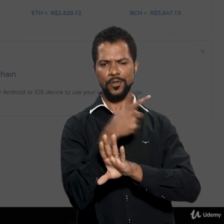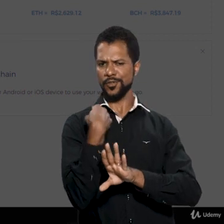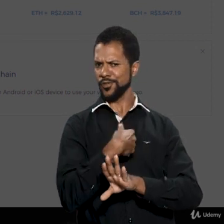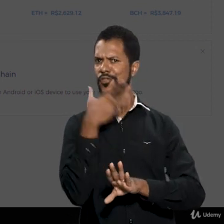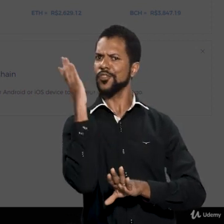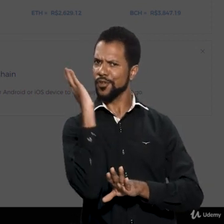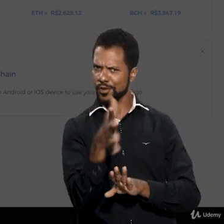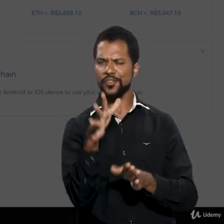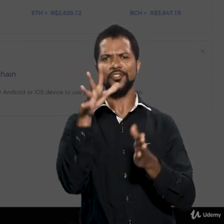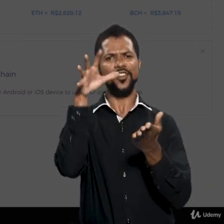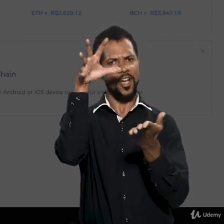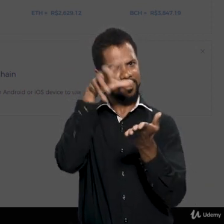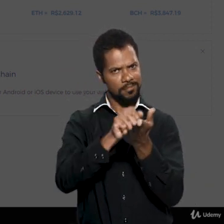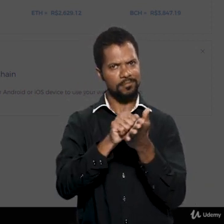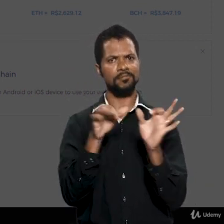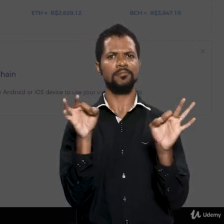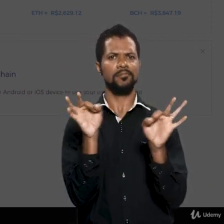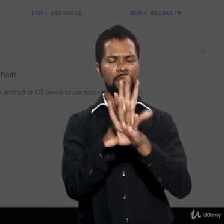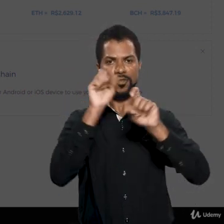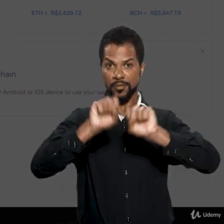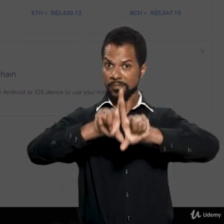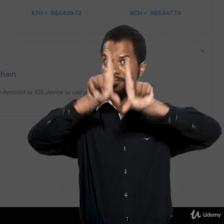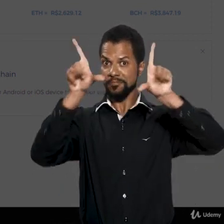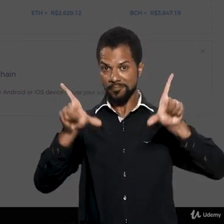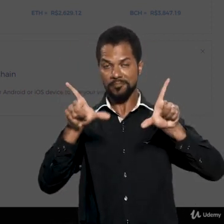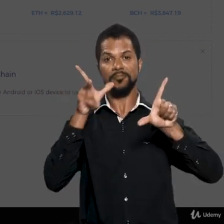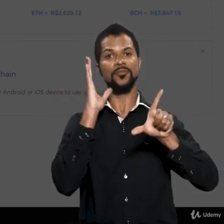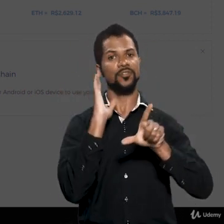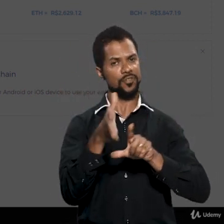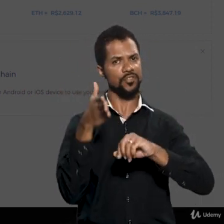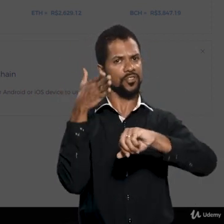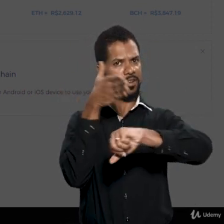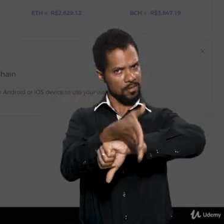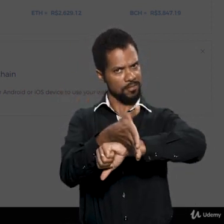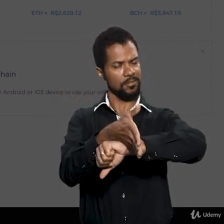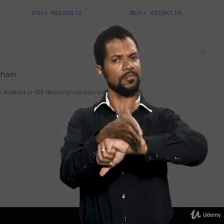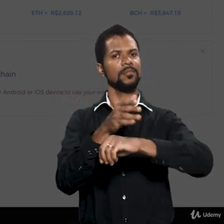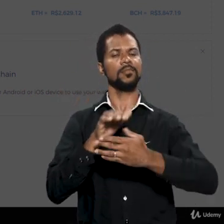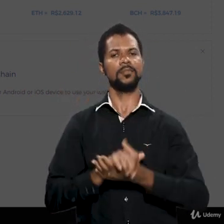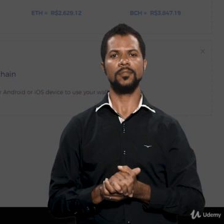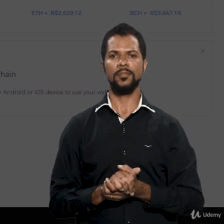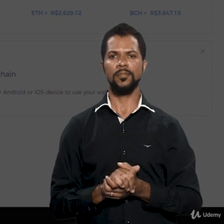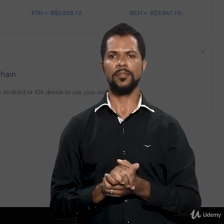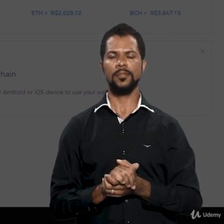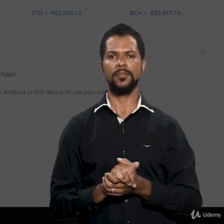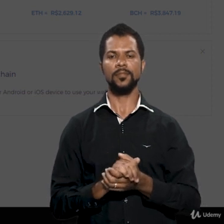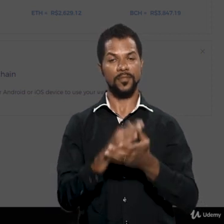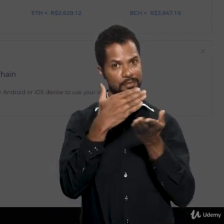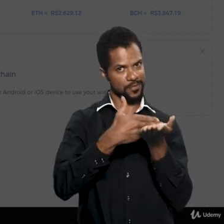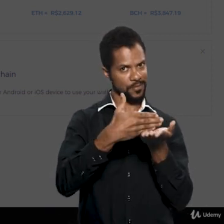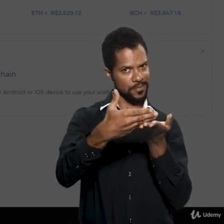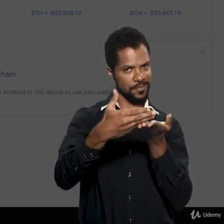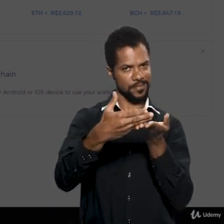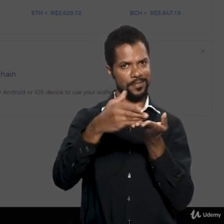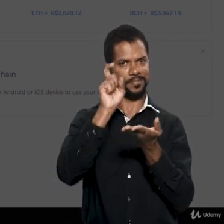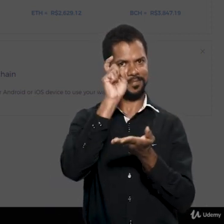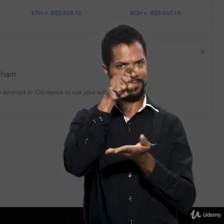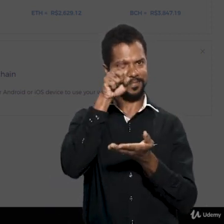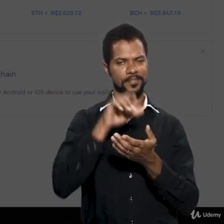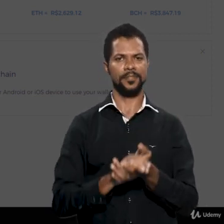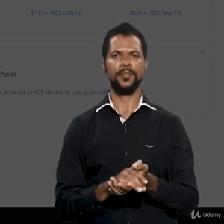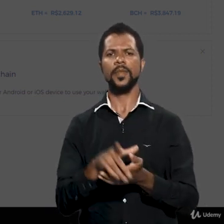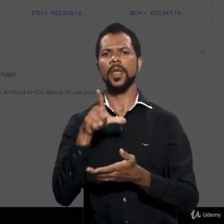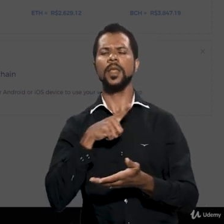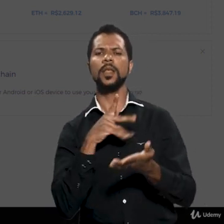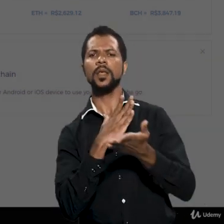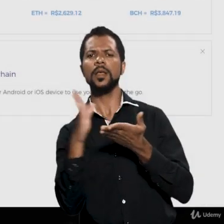identifier. So we already logged in. Our wallet has been created. And we automatically